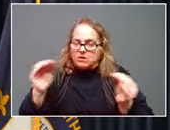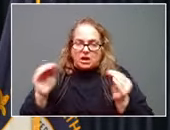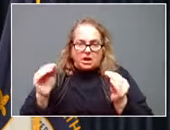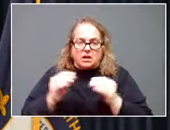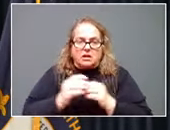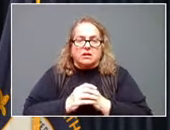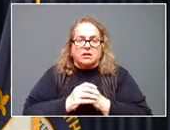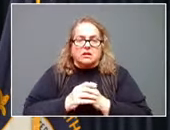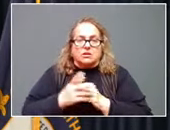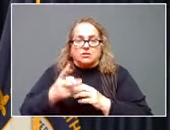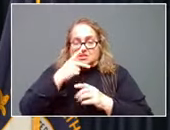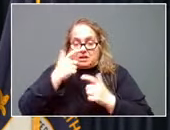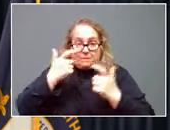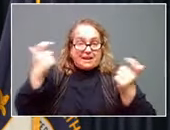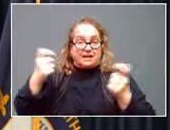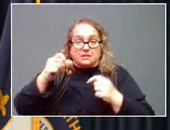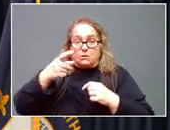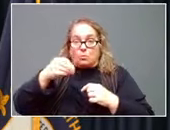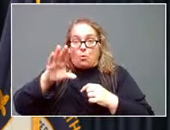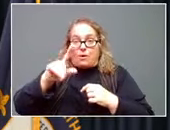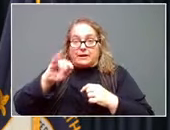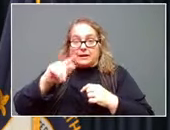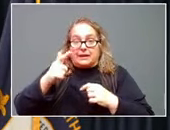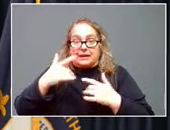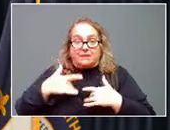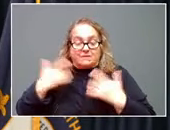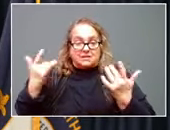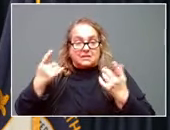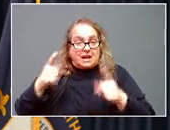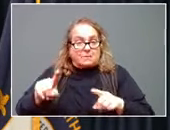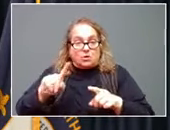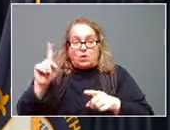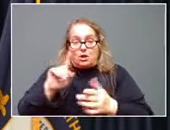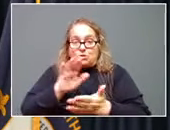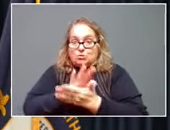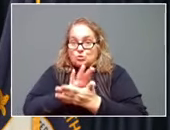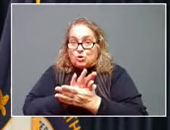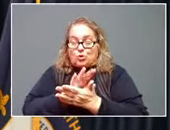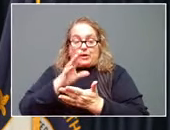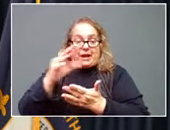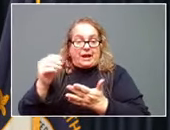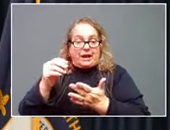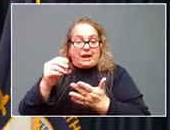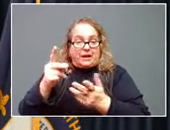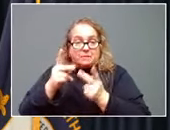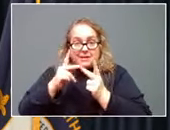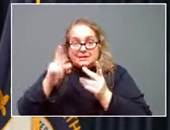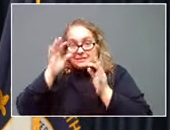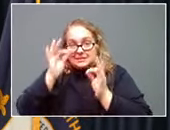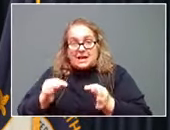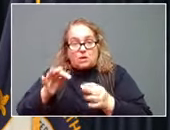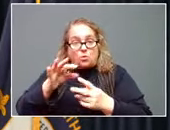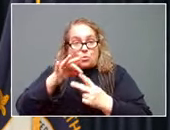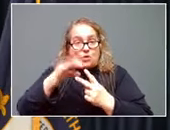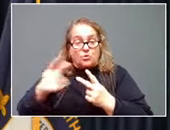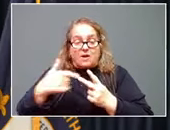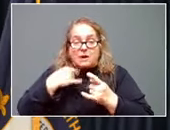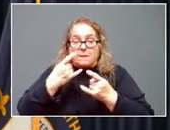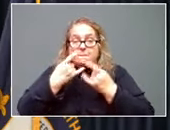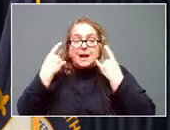sporting events where the schools and or the facility get to decide masking requirements or not. Individual